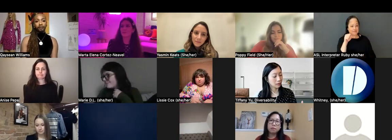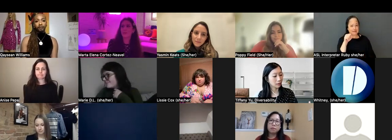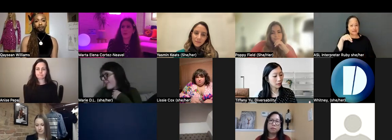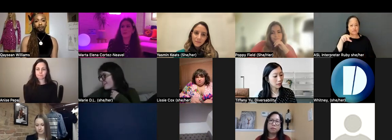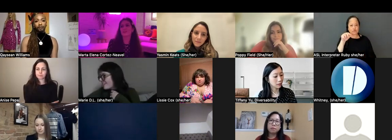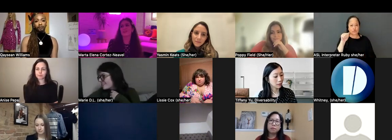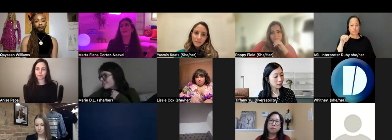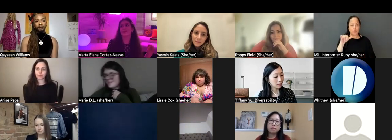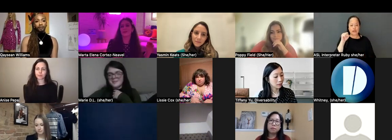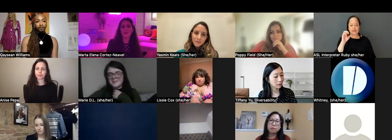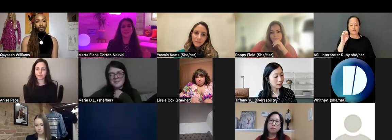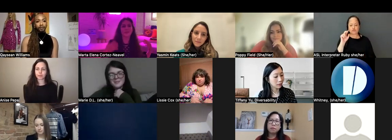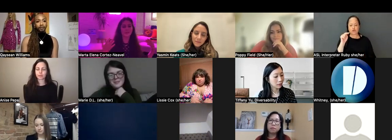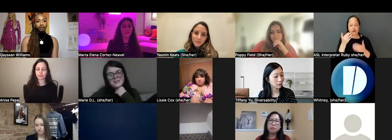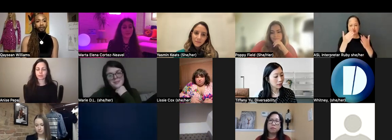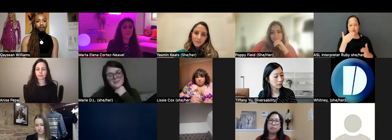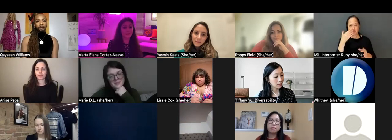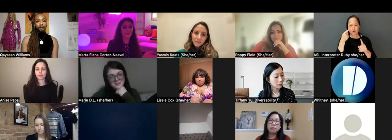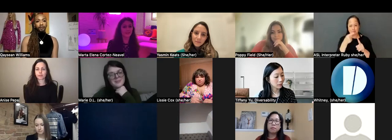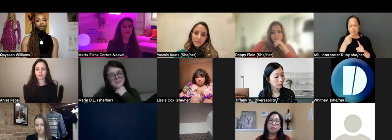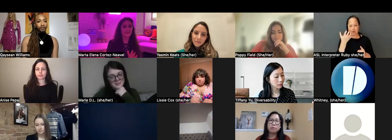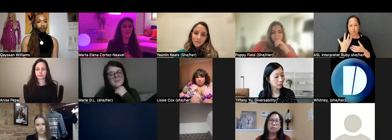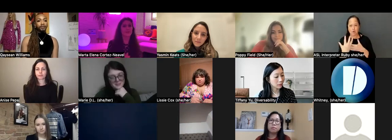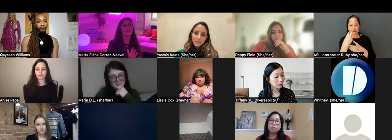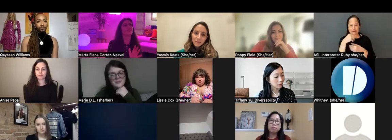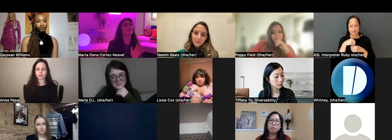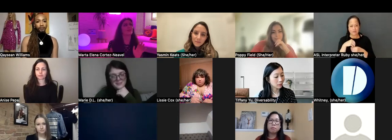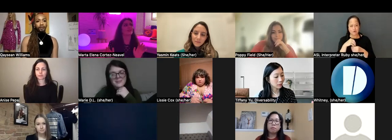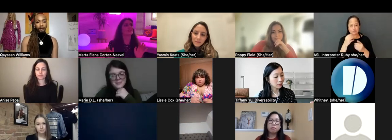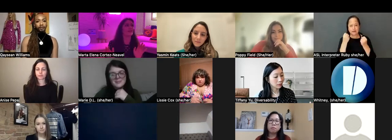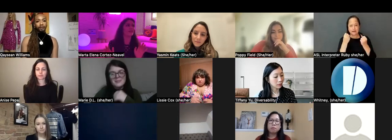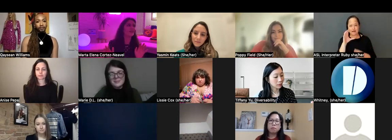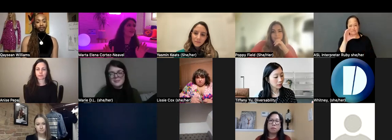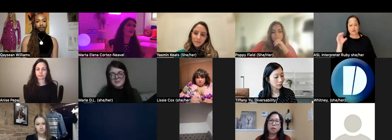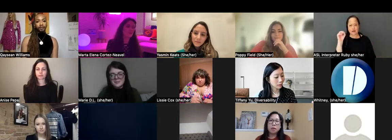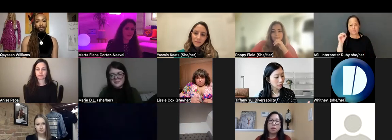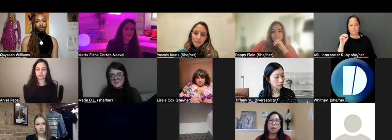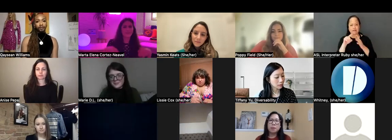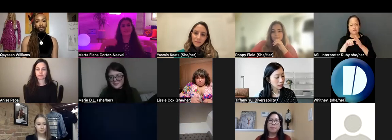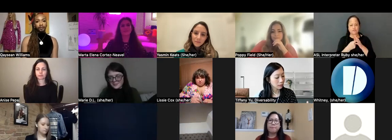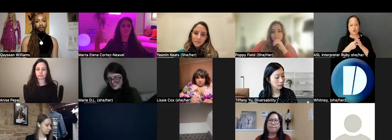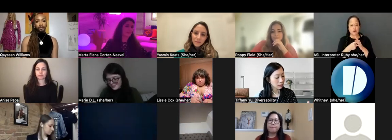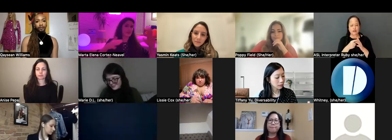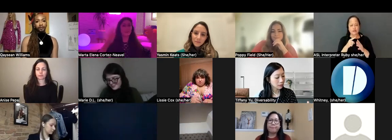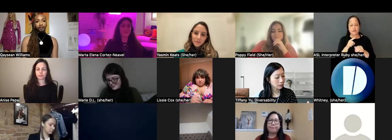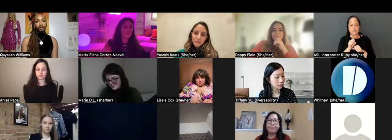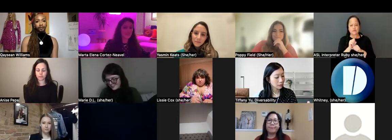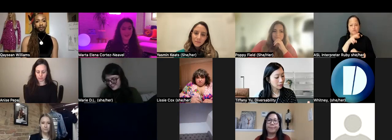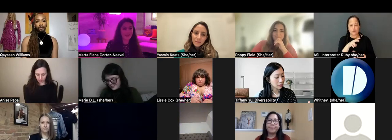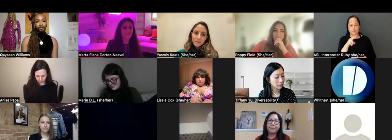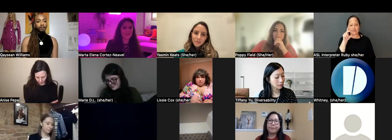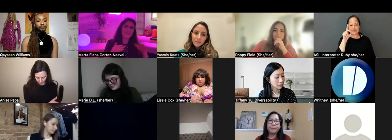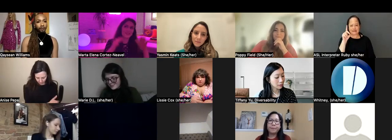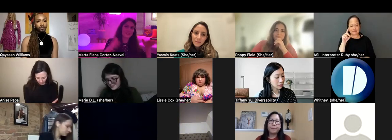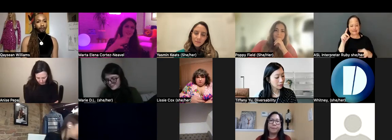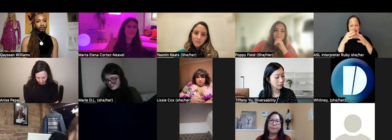important point, which is that what we want is we want inclusion. A lot of companies are starting to hop on the diversity train,